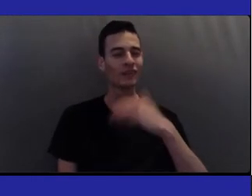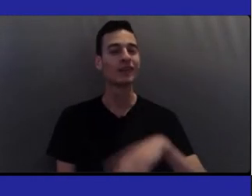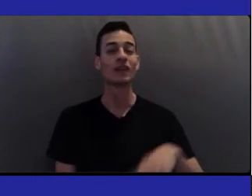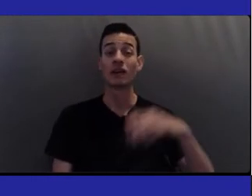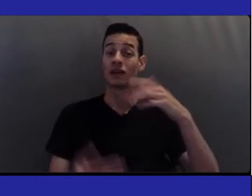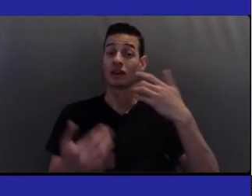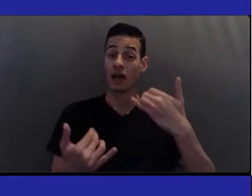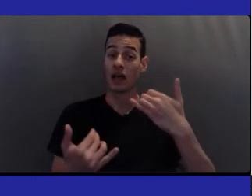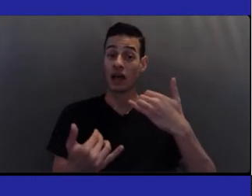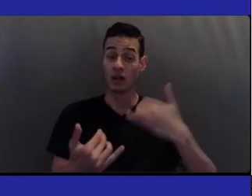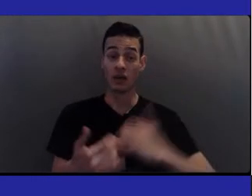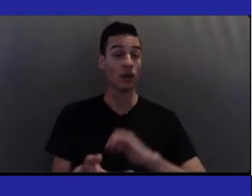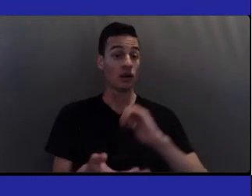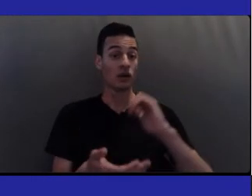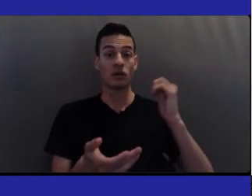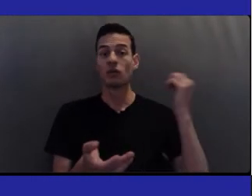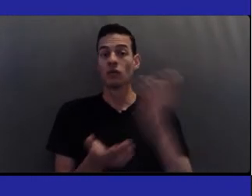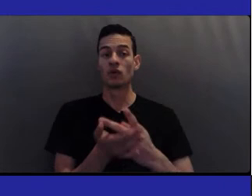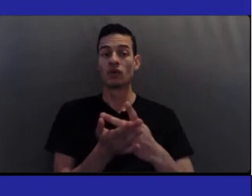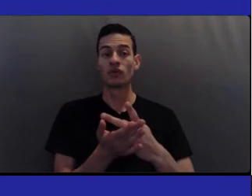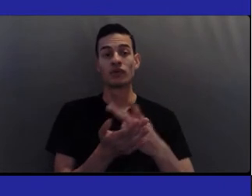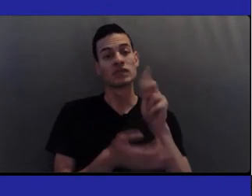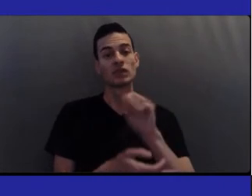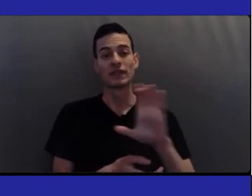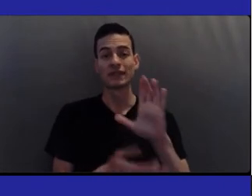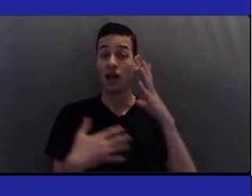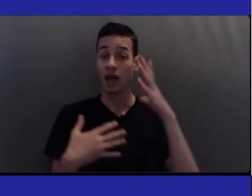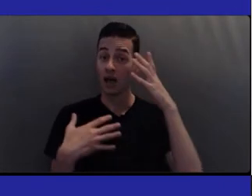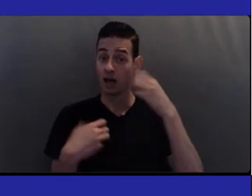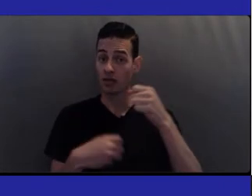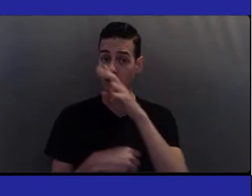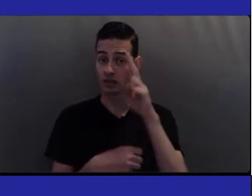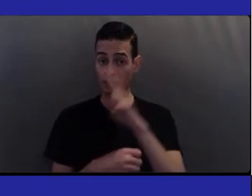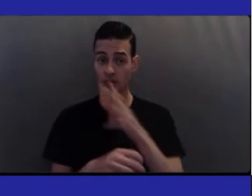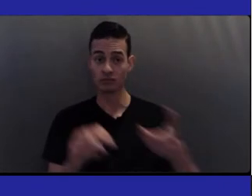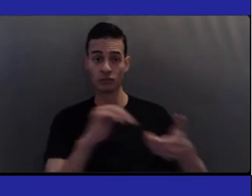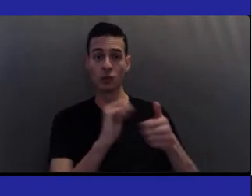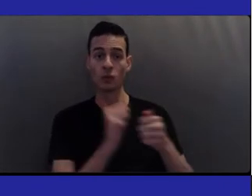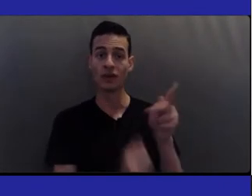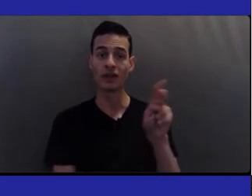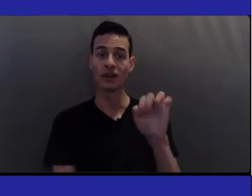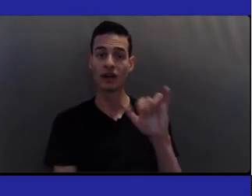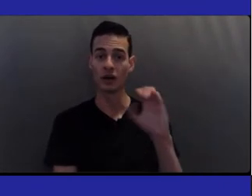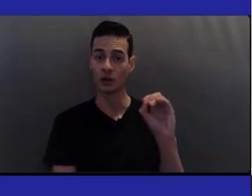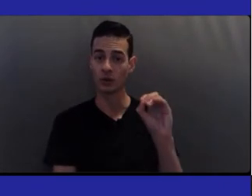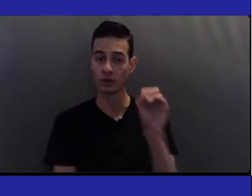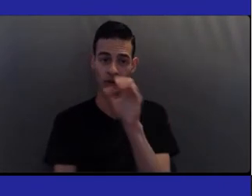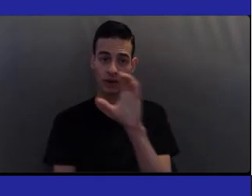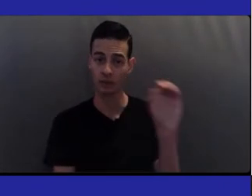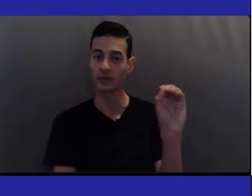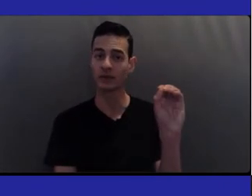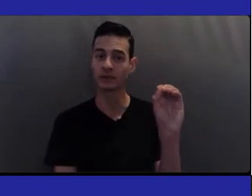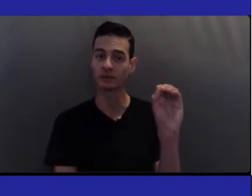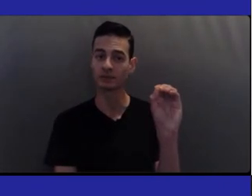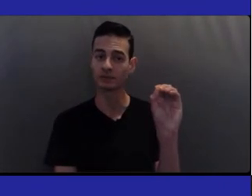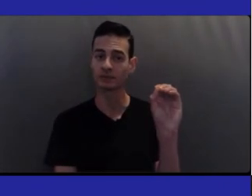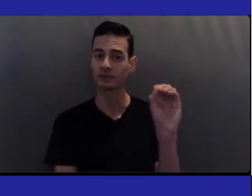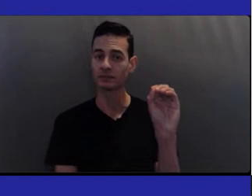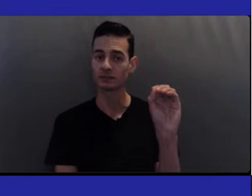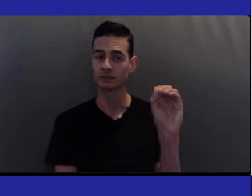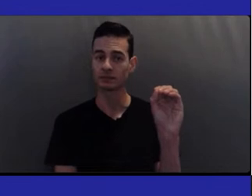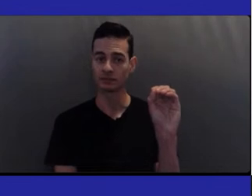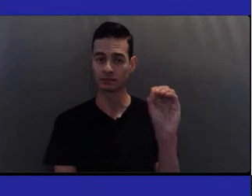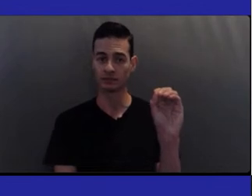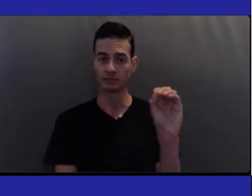enter into a contract with Nalco Company, LLC, to provide water management services and maintenance services of secondary